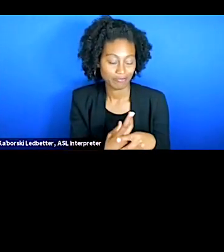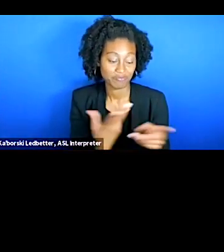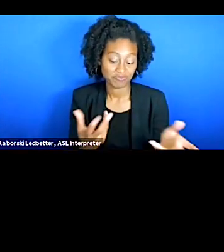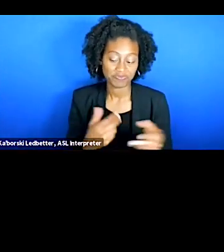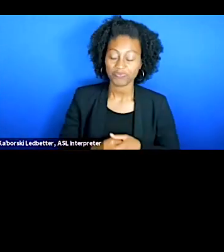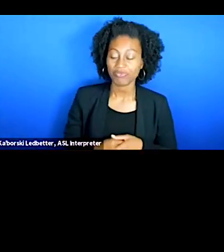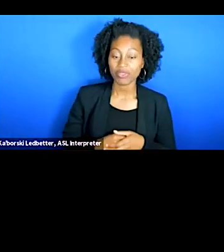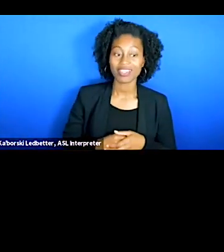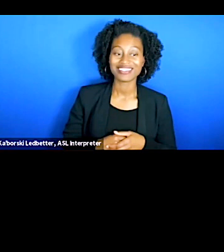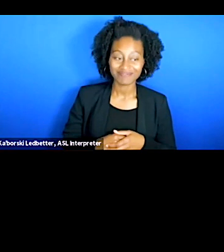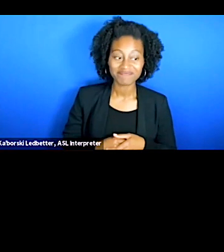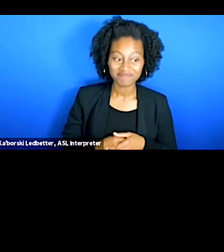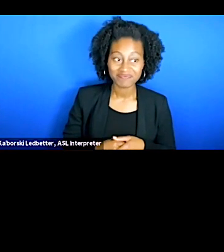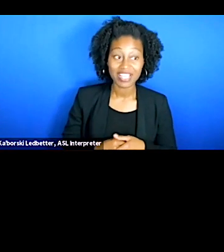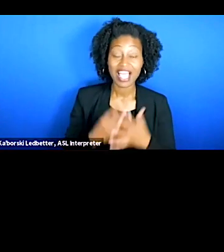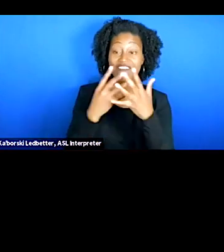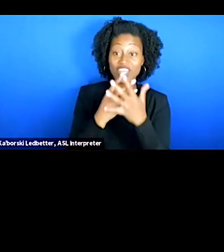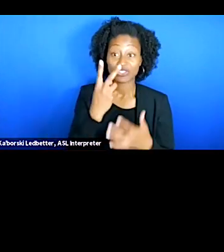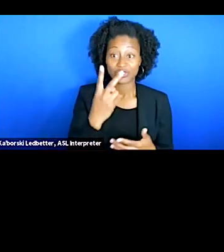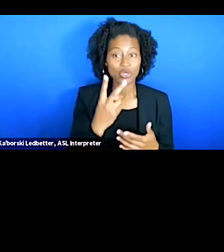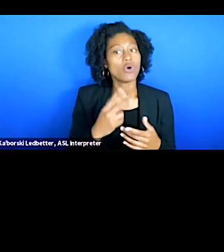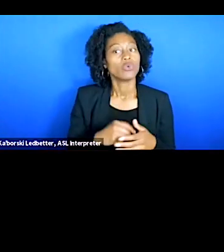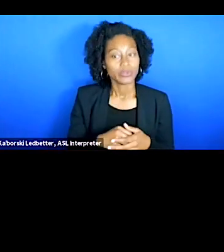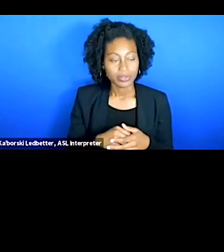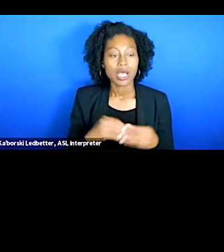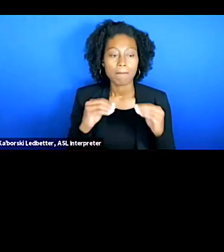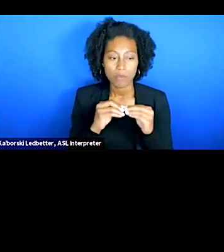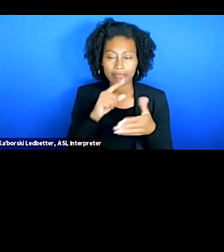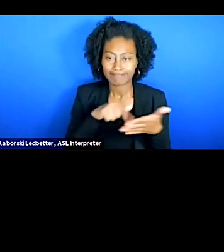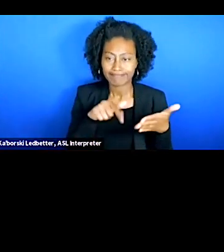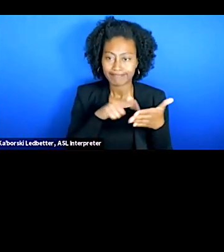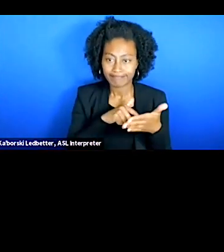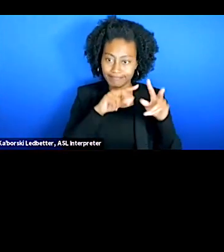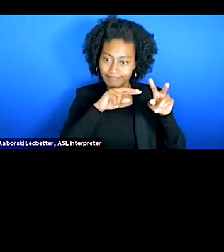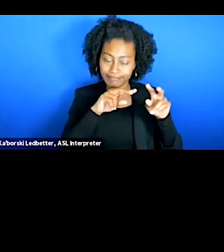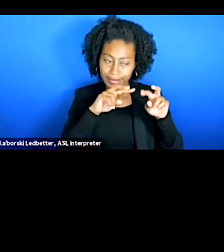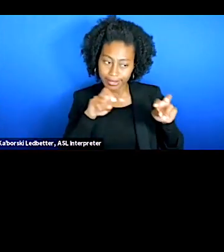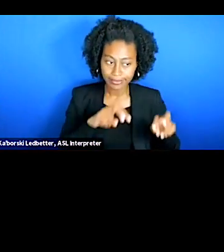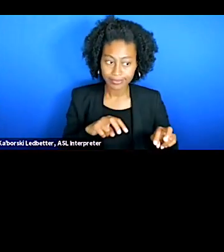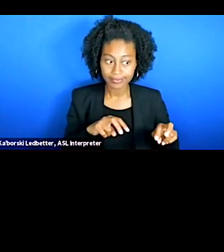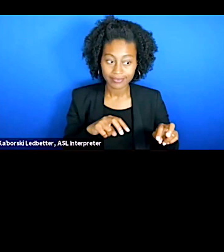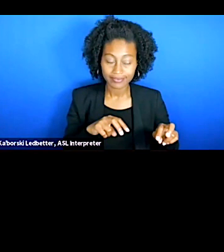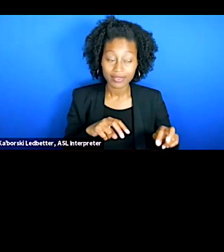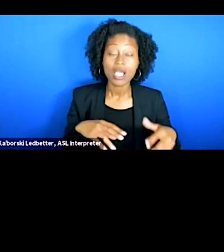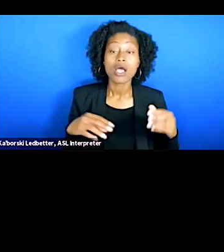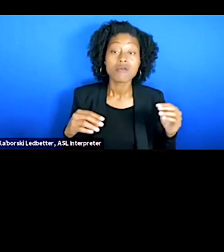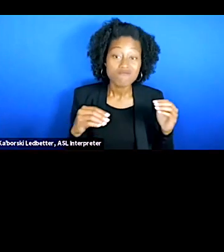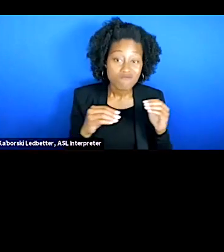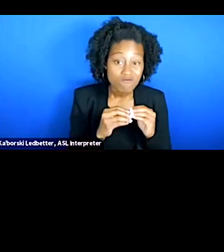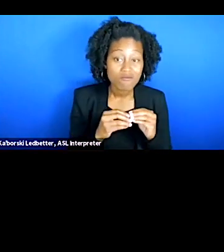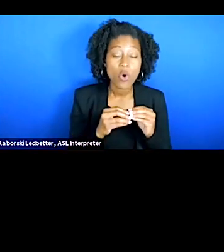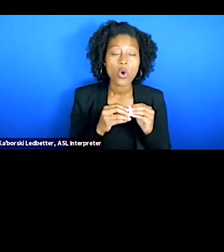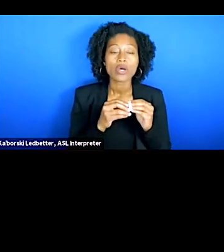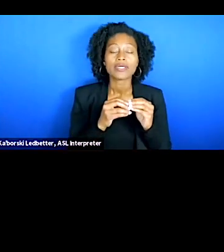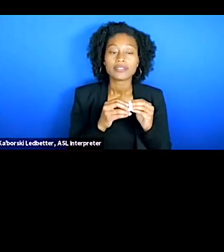Filter 2 is a closer examination of the literature resulting from filter 1 for a much more